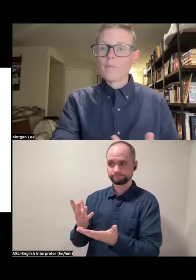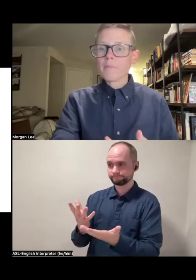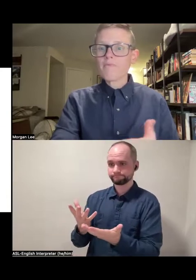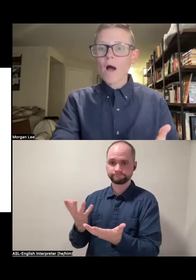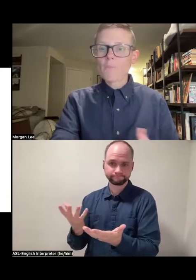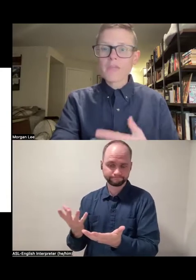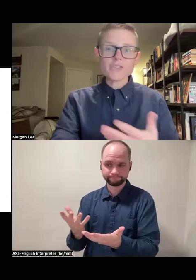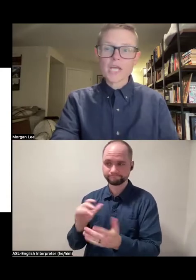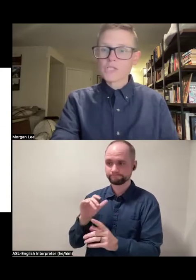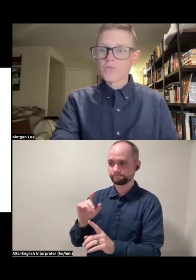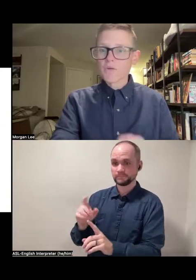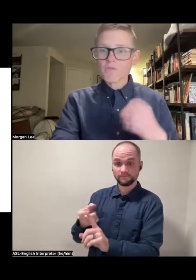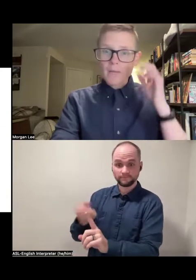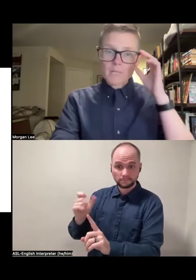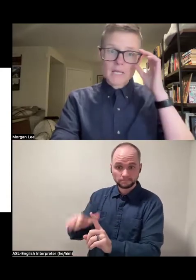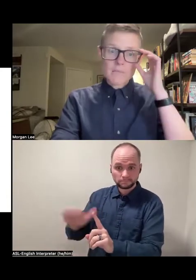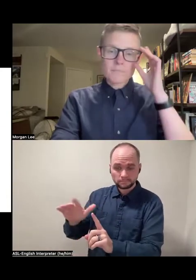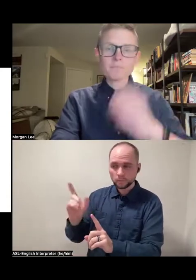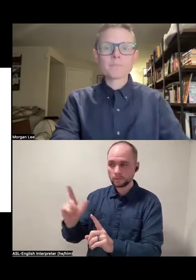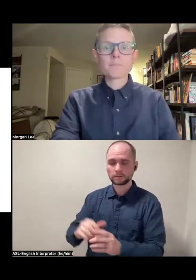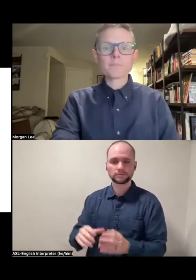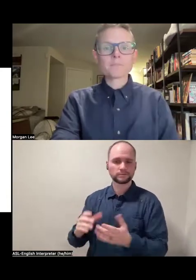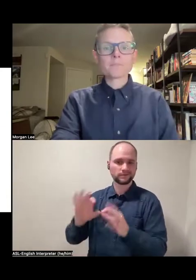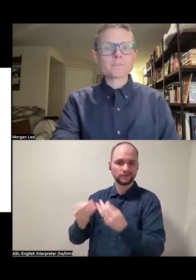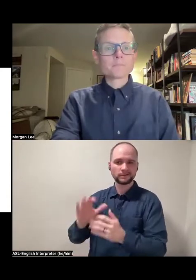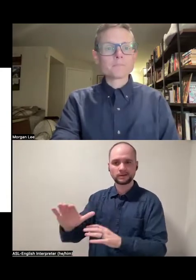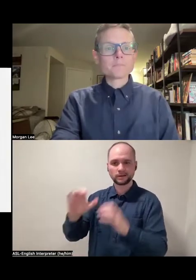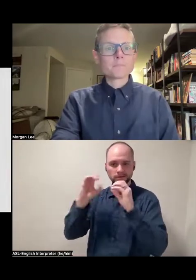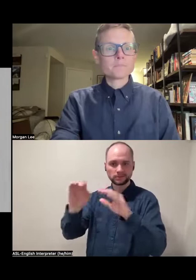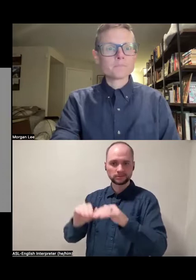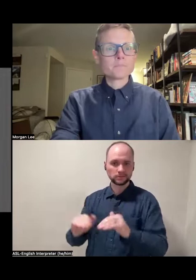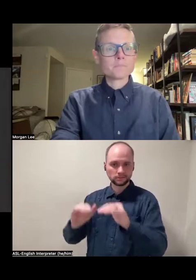where they may be from, the education of their family.